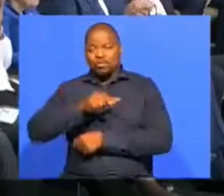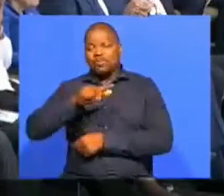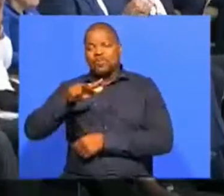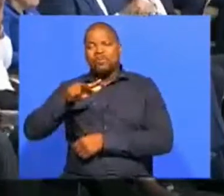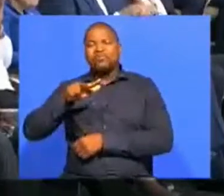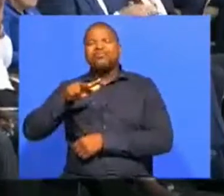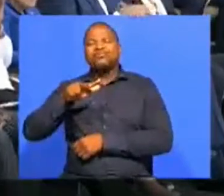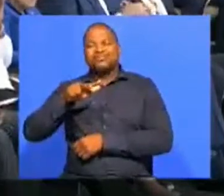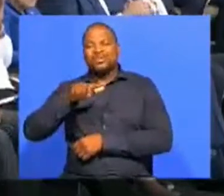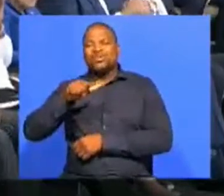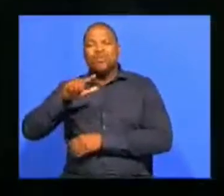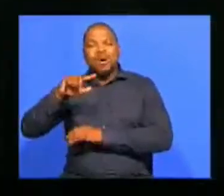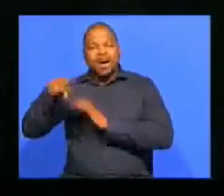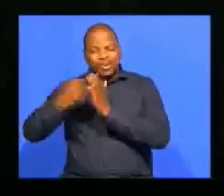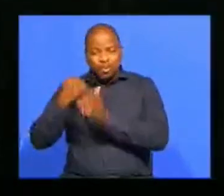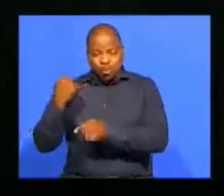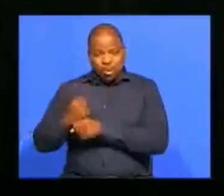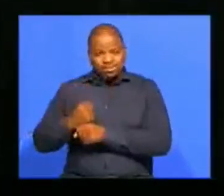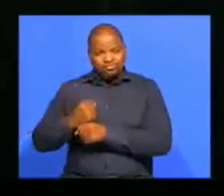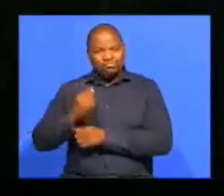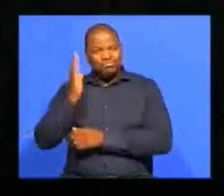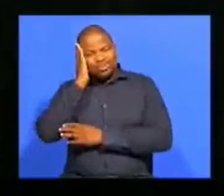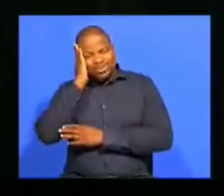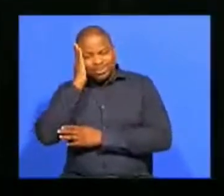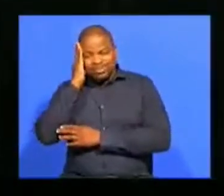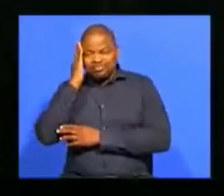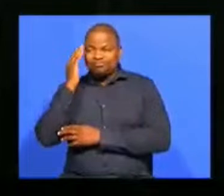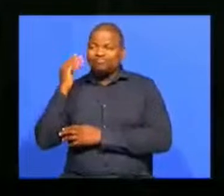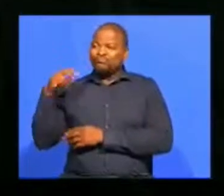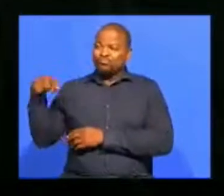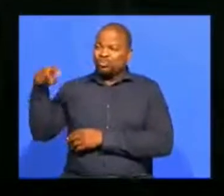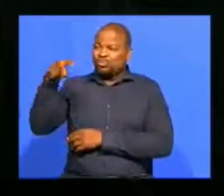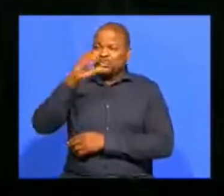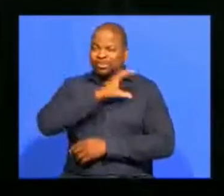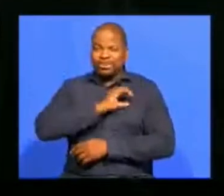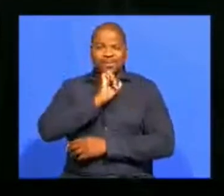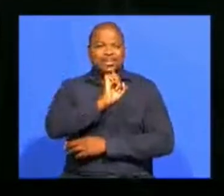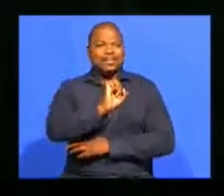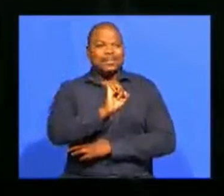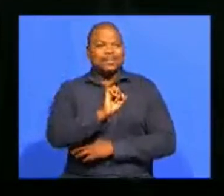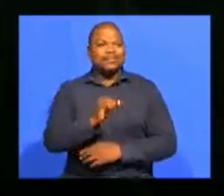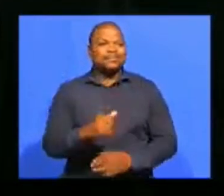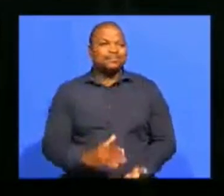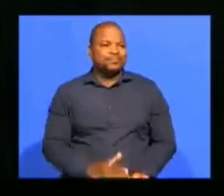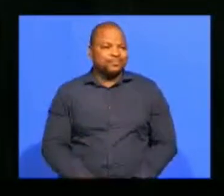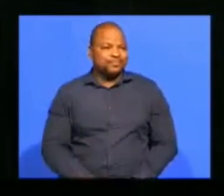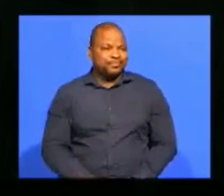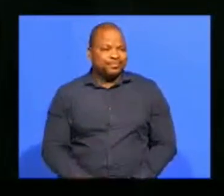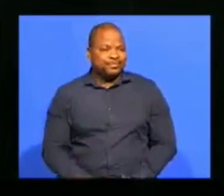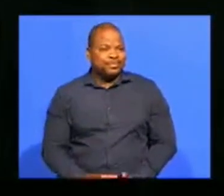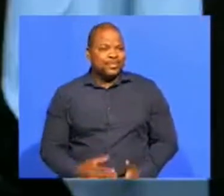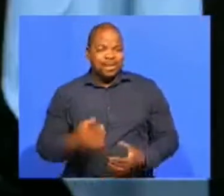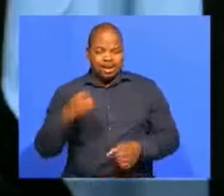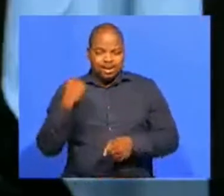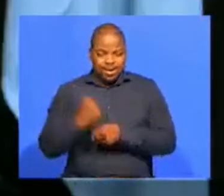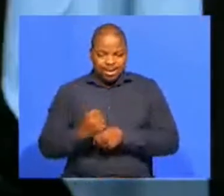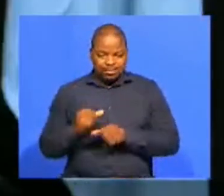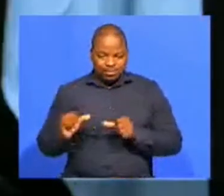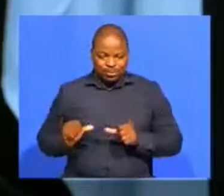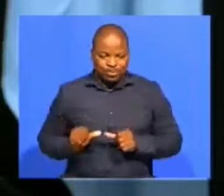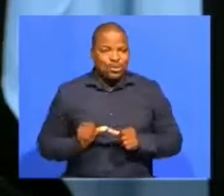24/7 with the Prime Minister. He didn't sleep, traveling all night for his citizens. And we are at work